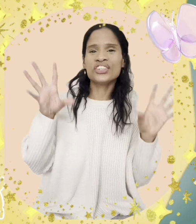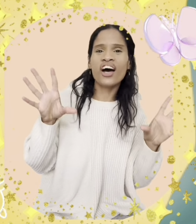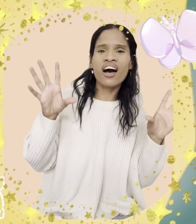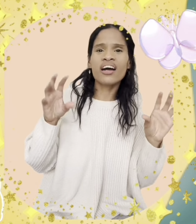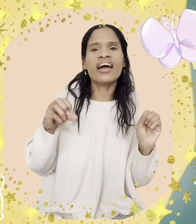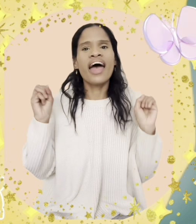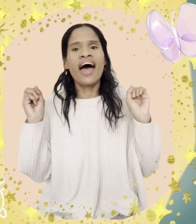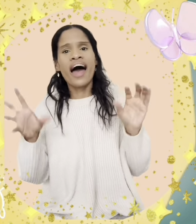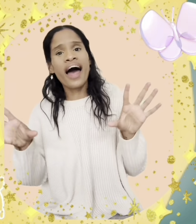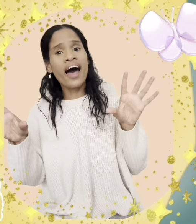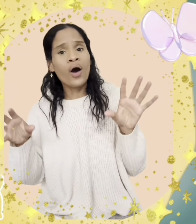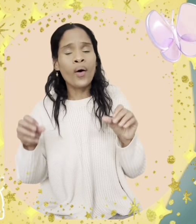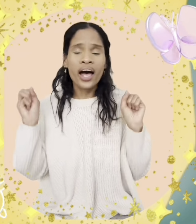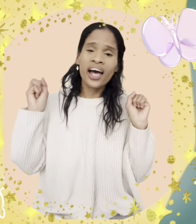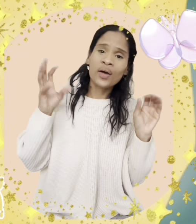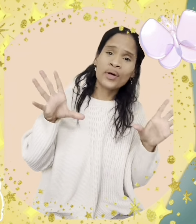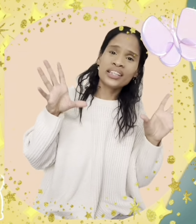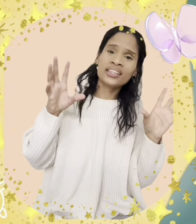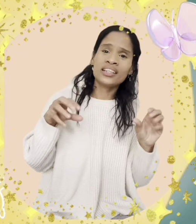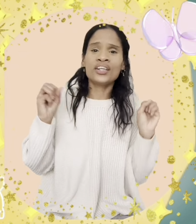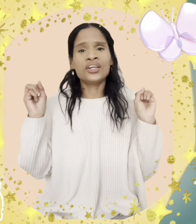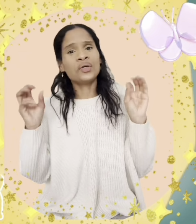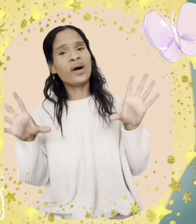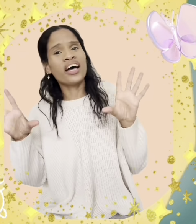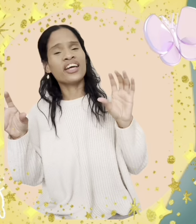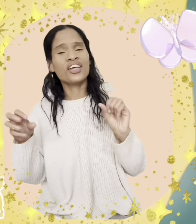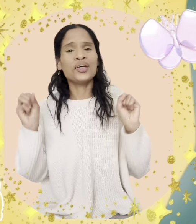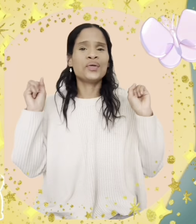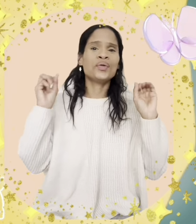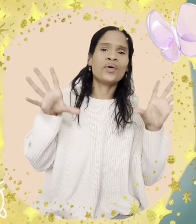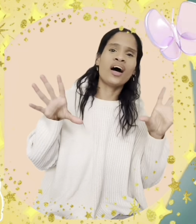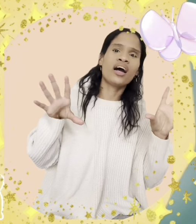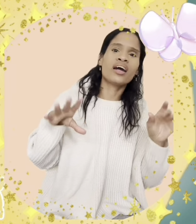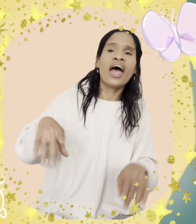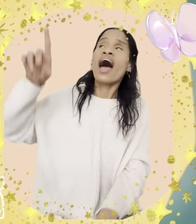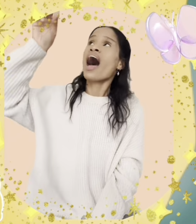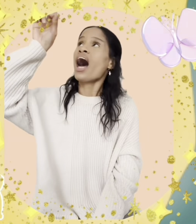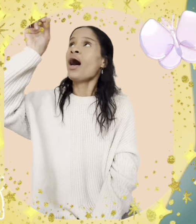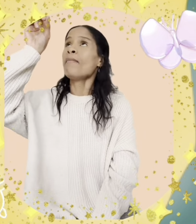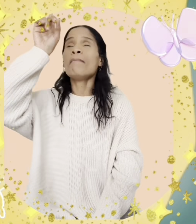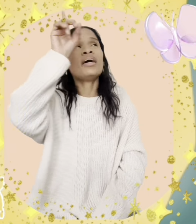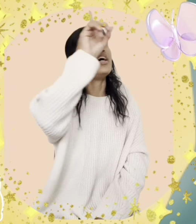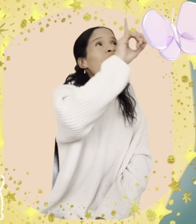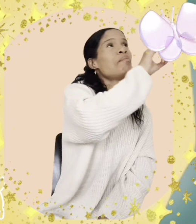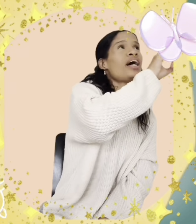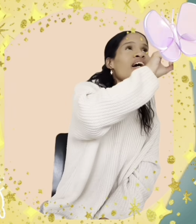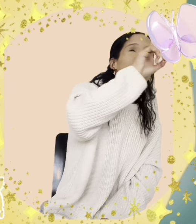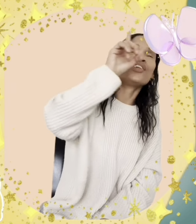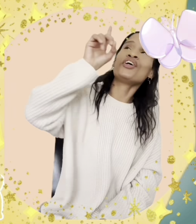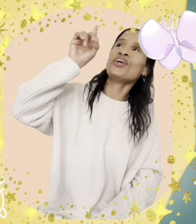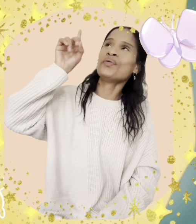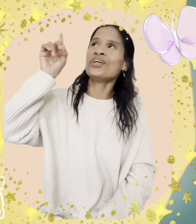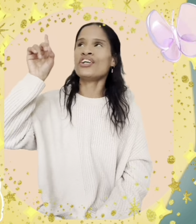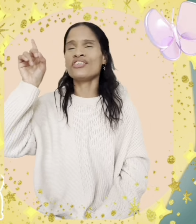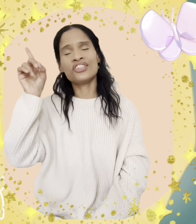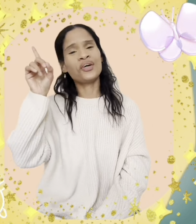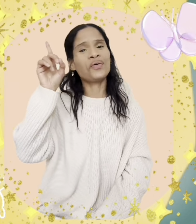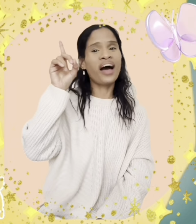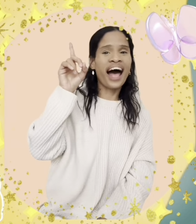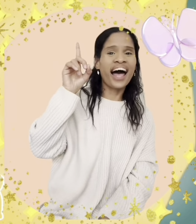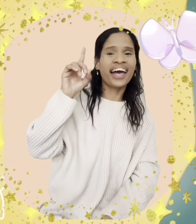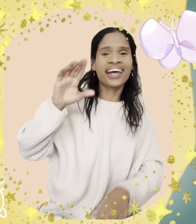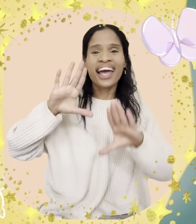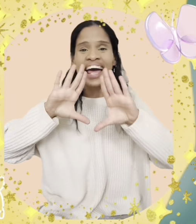little star, how I wonder what you are. Up above the world